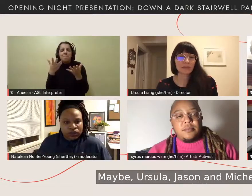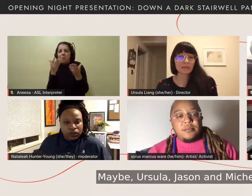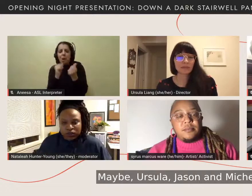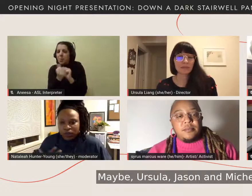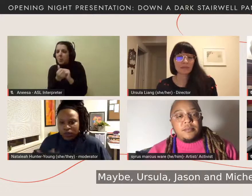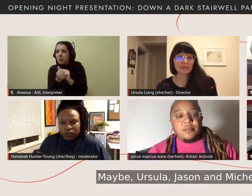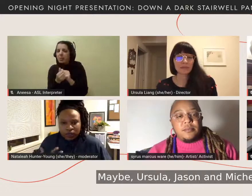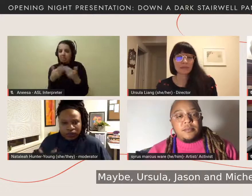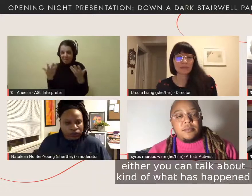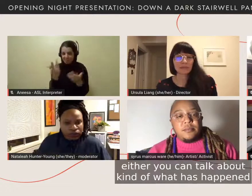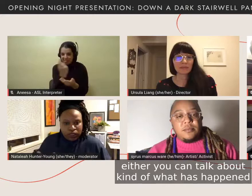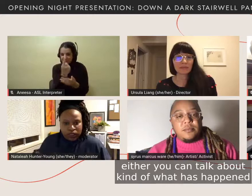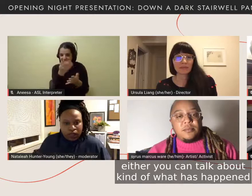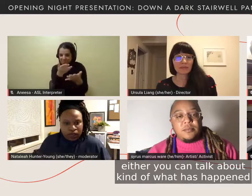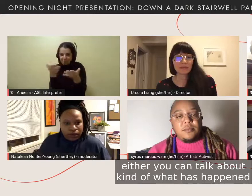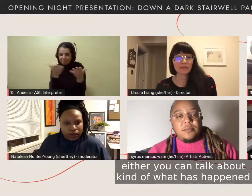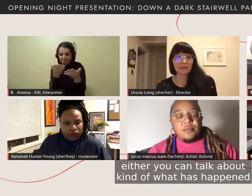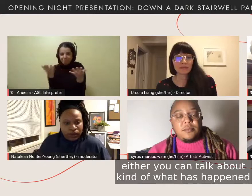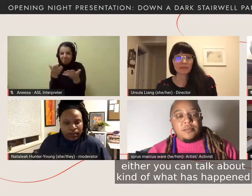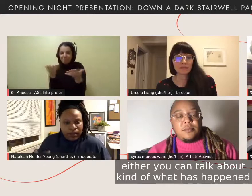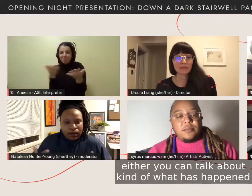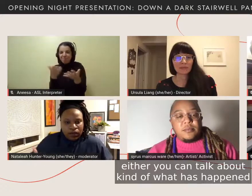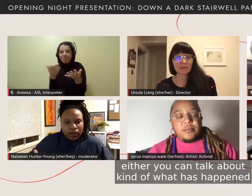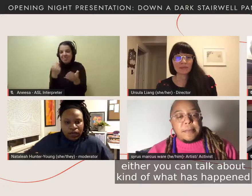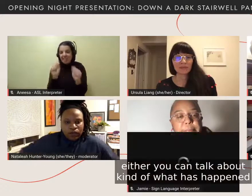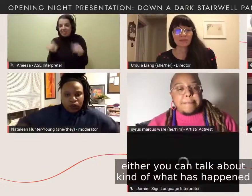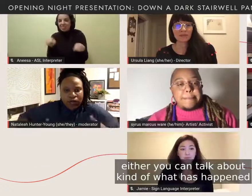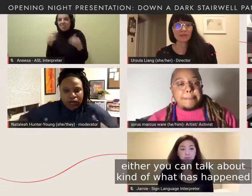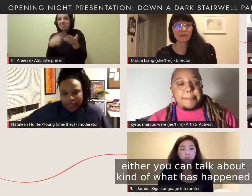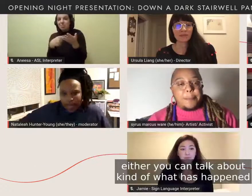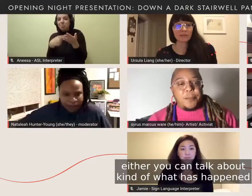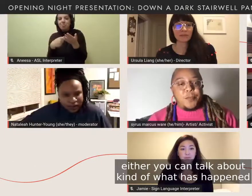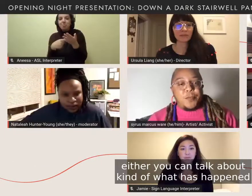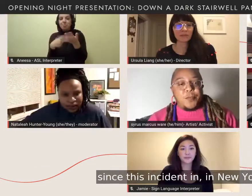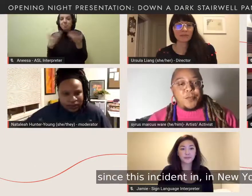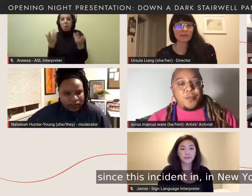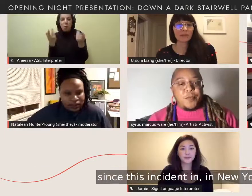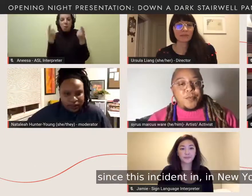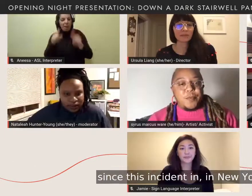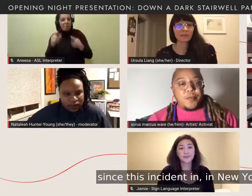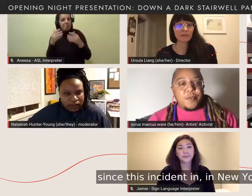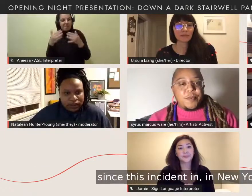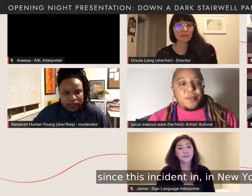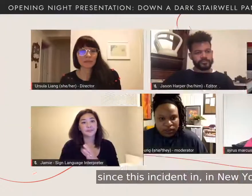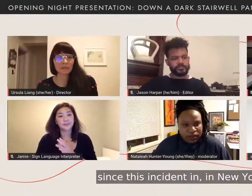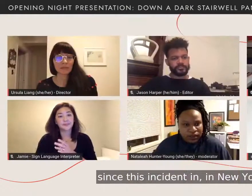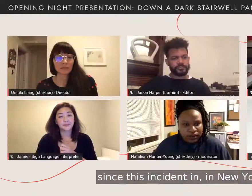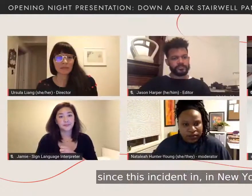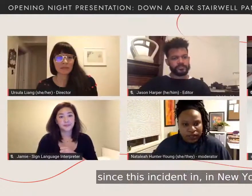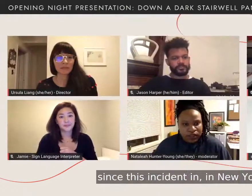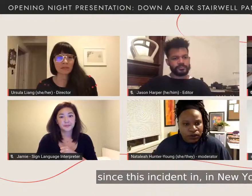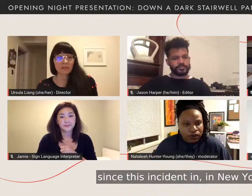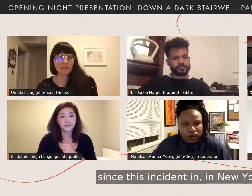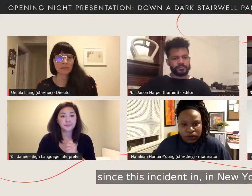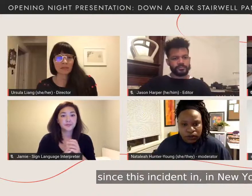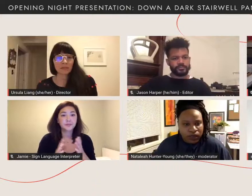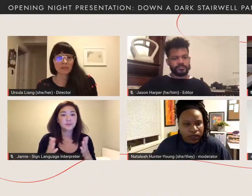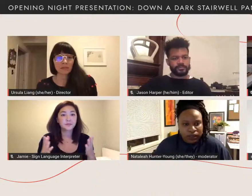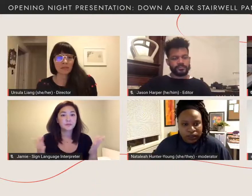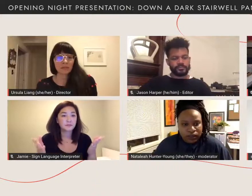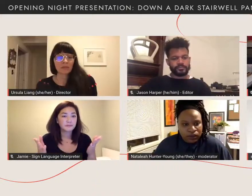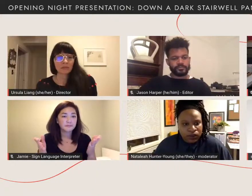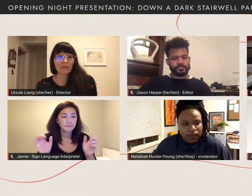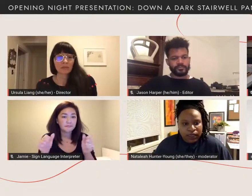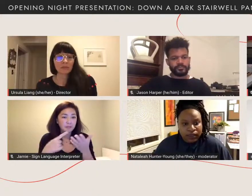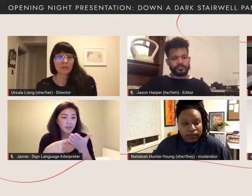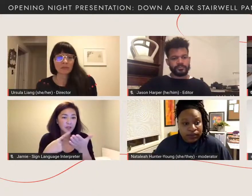Michelle, either of you can talk about kind of what has happened since this incident in New York.